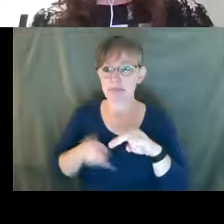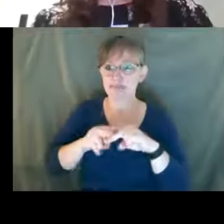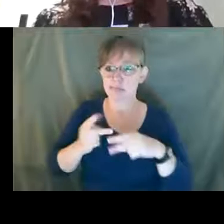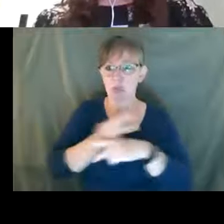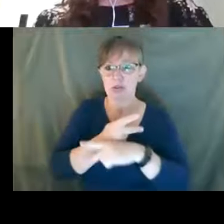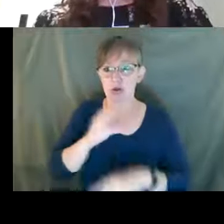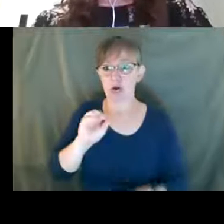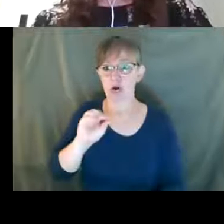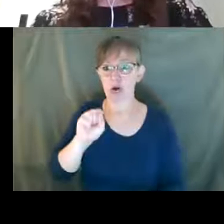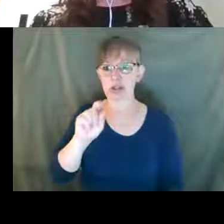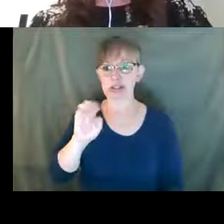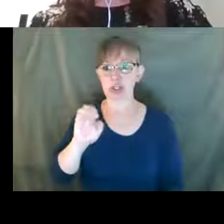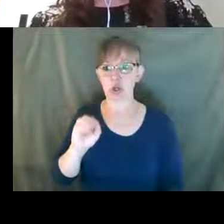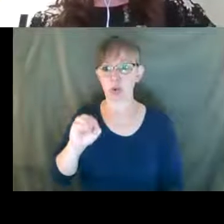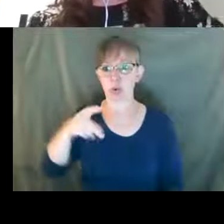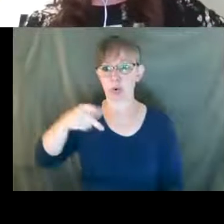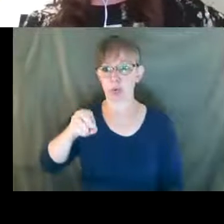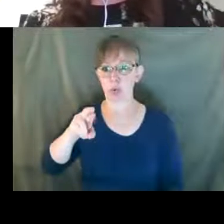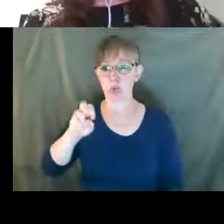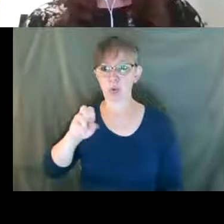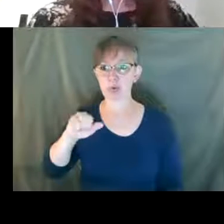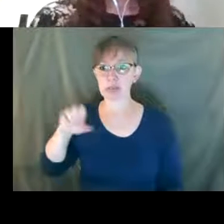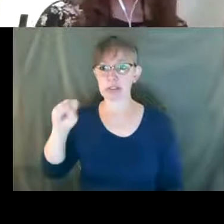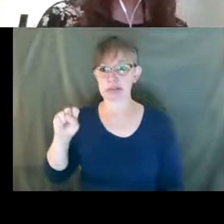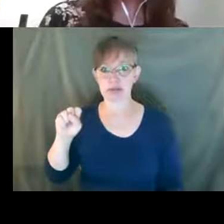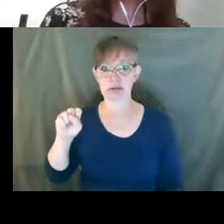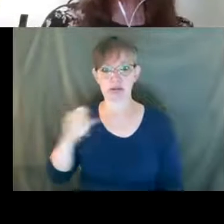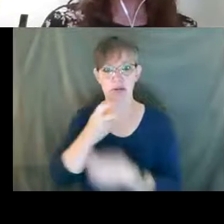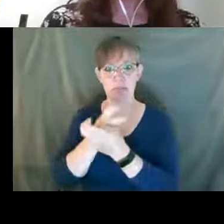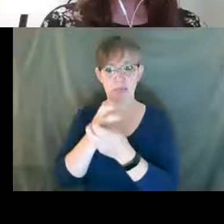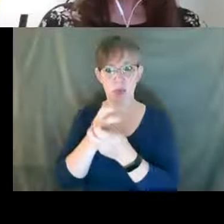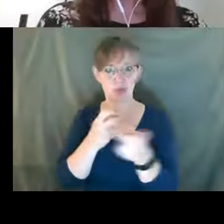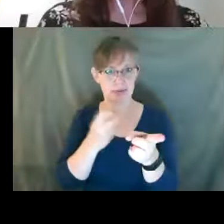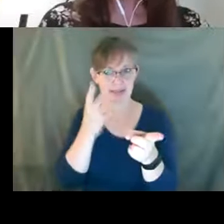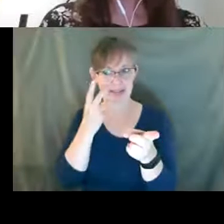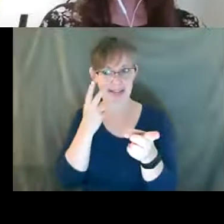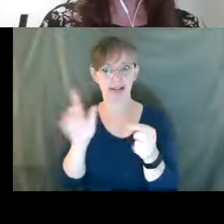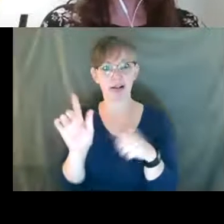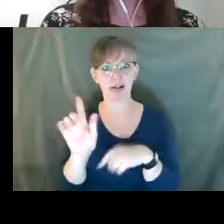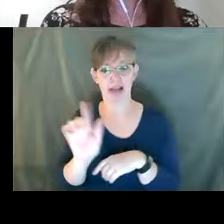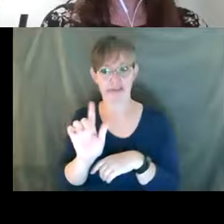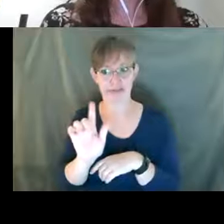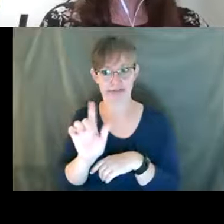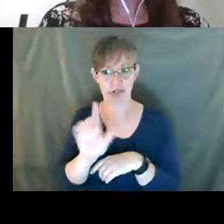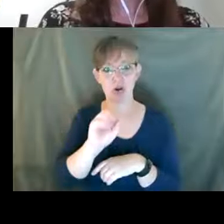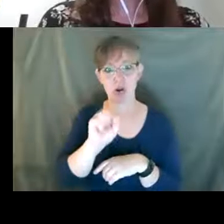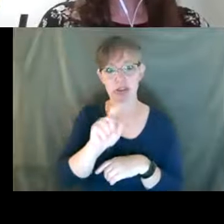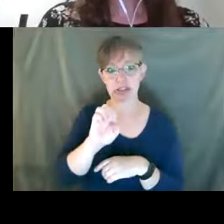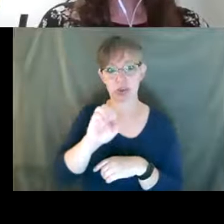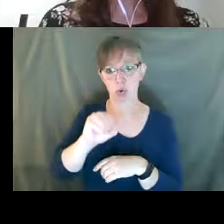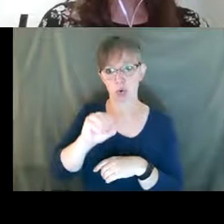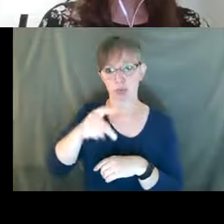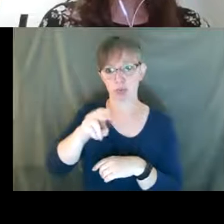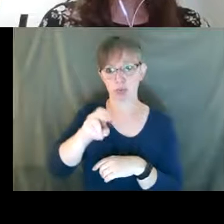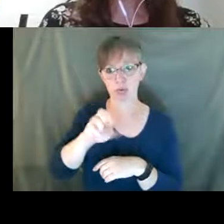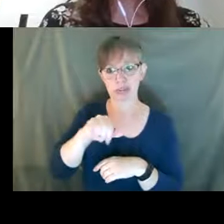which is what you see on your screen. That's a picture of osteoporosis is on the left. It can